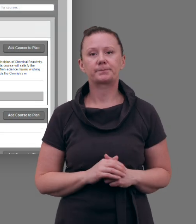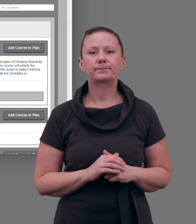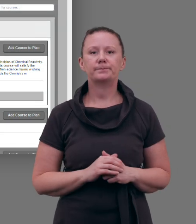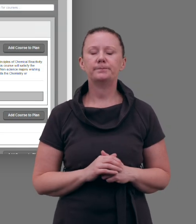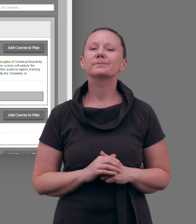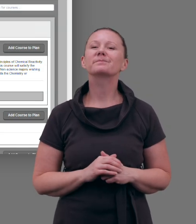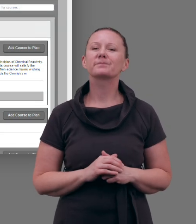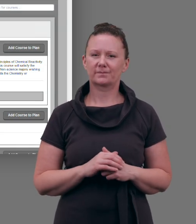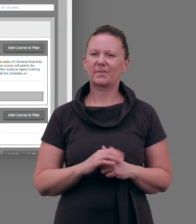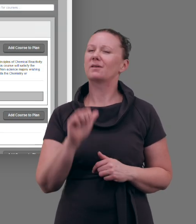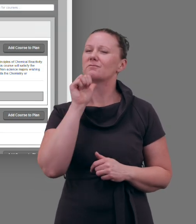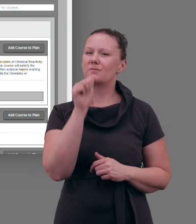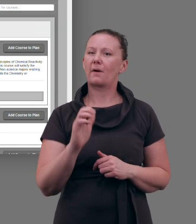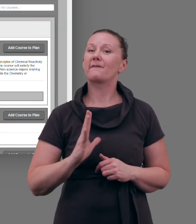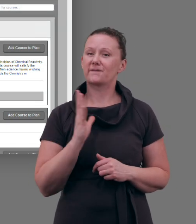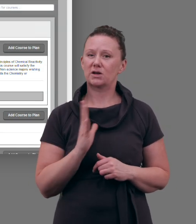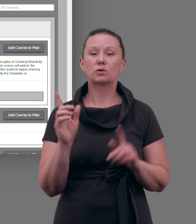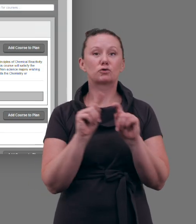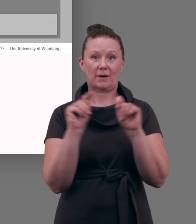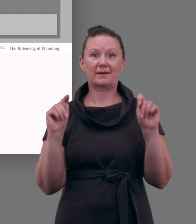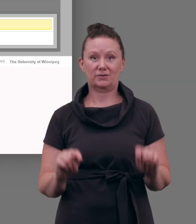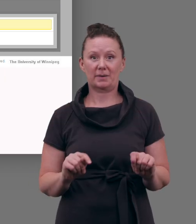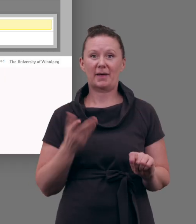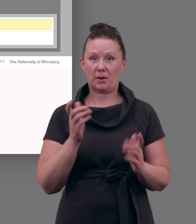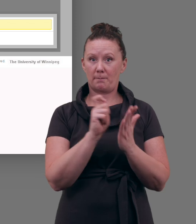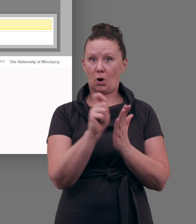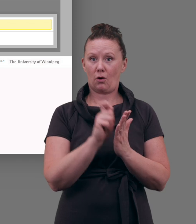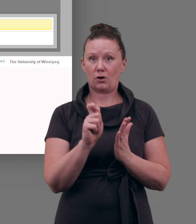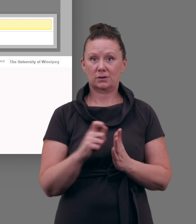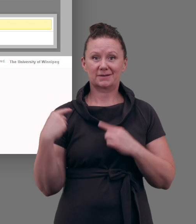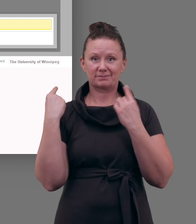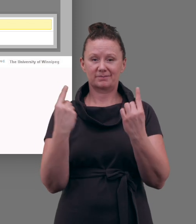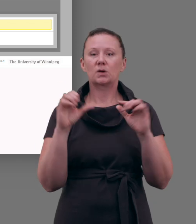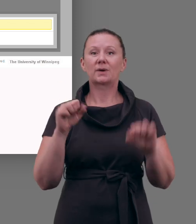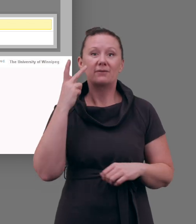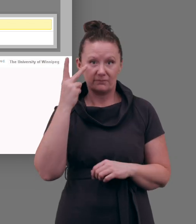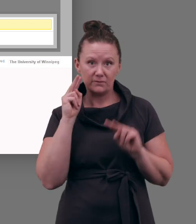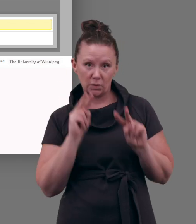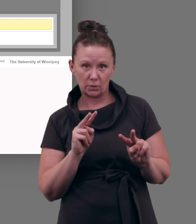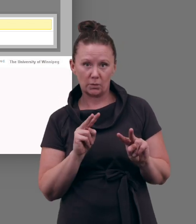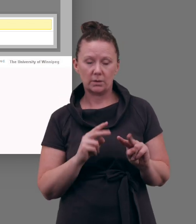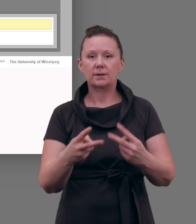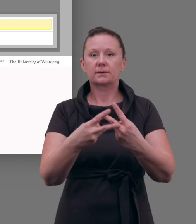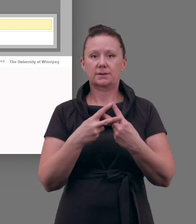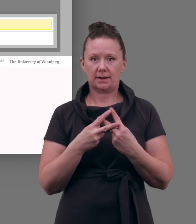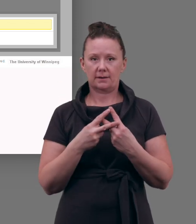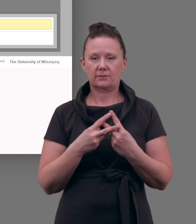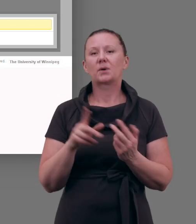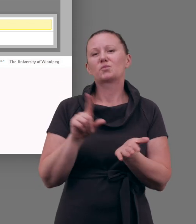Unofficial Transcript section allows you to view, save, and print your unofficial transcript in PDF